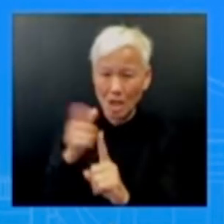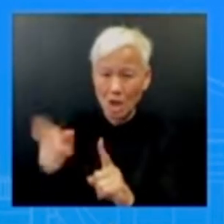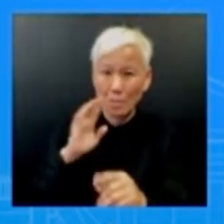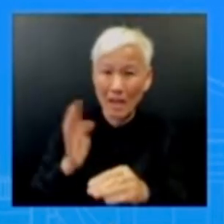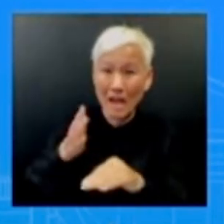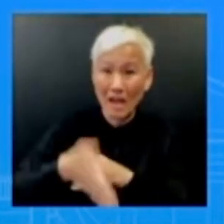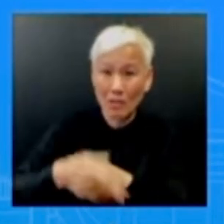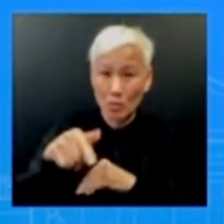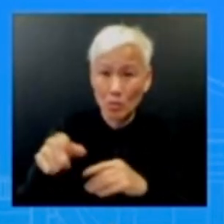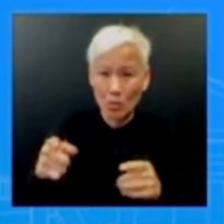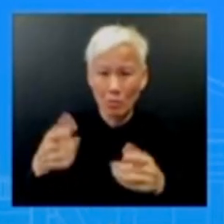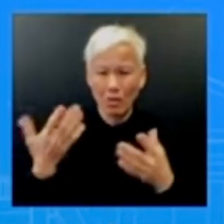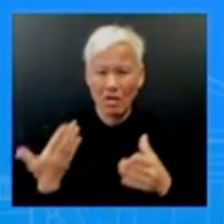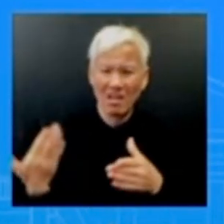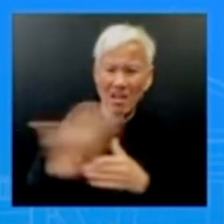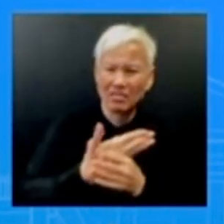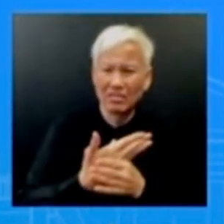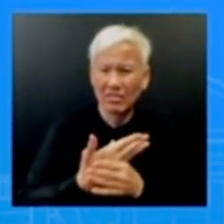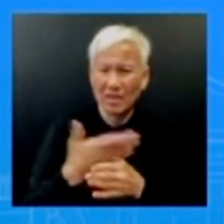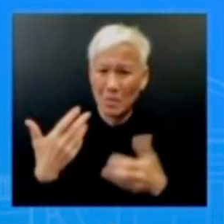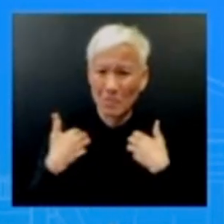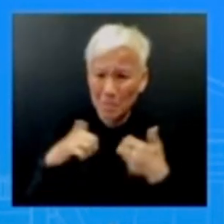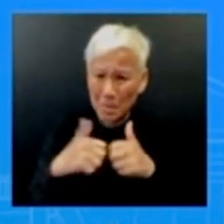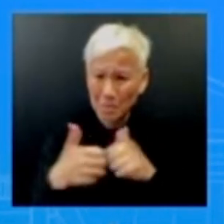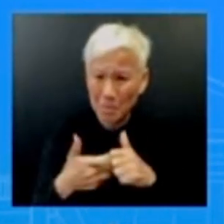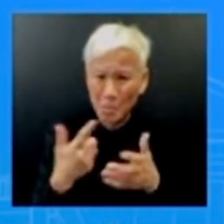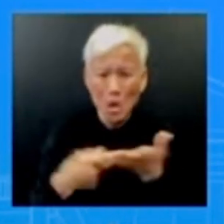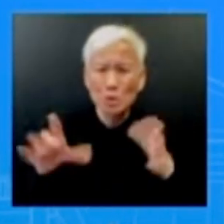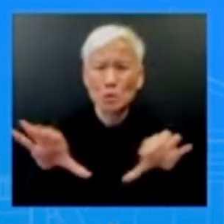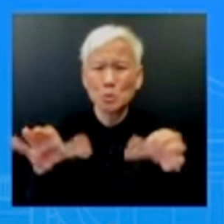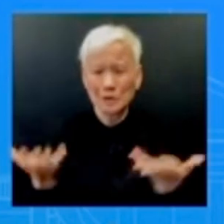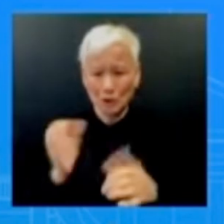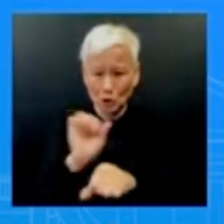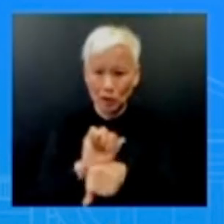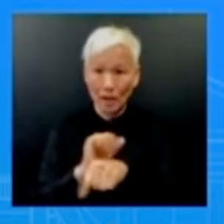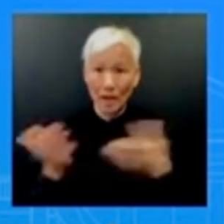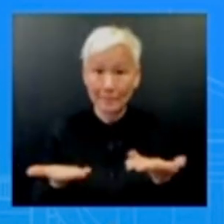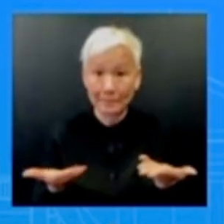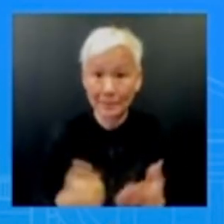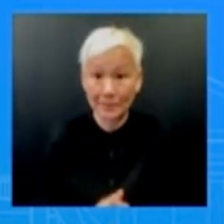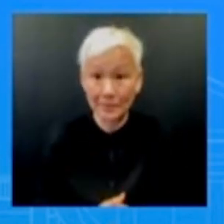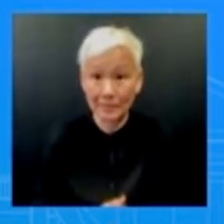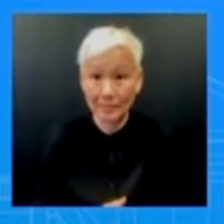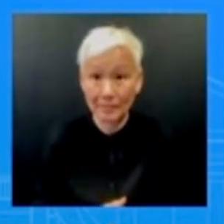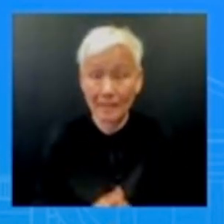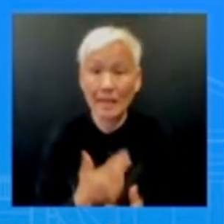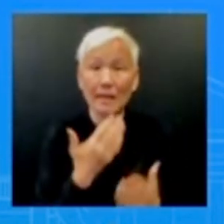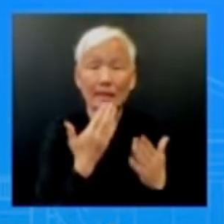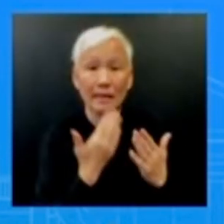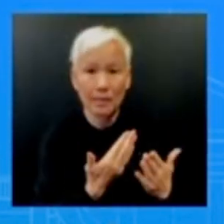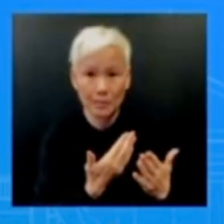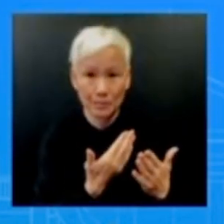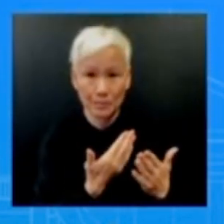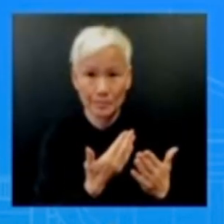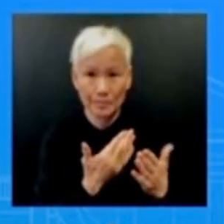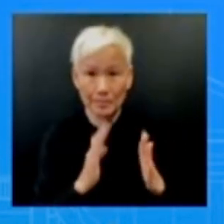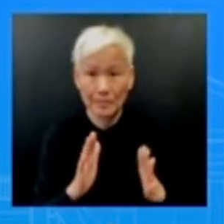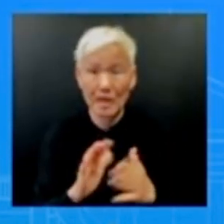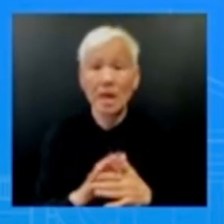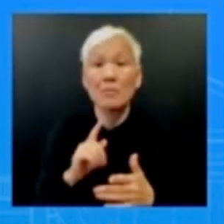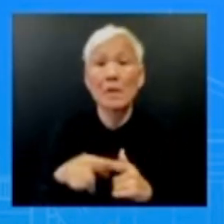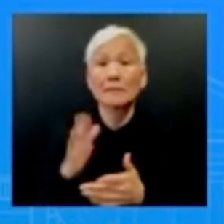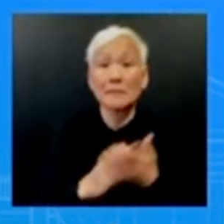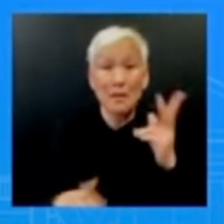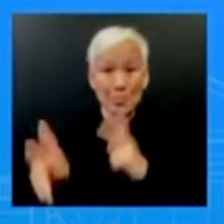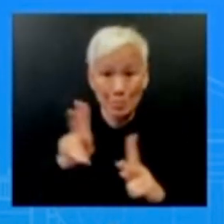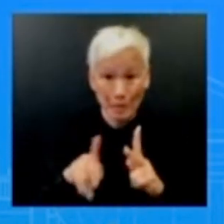everybody in here who's only trying to do their job. Okay, thank you. I'm saying that you shouldn't discriminate against some people because you don't agree